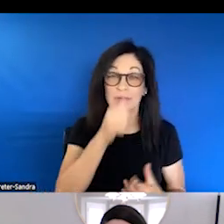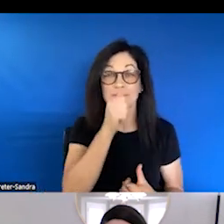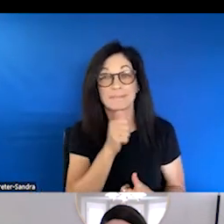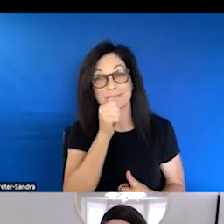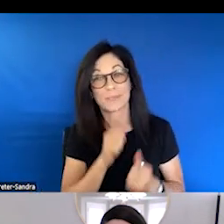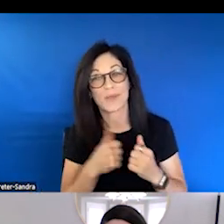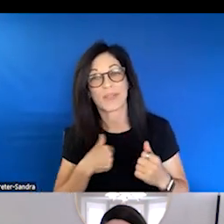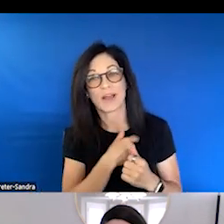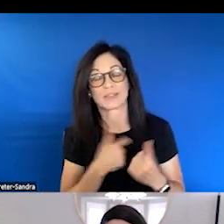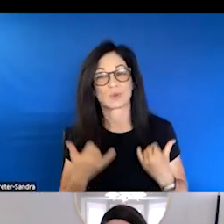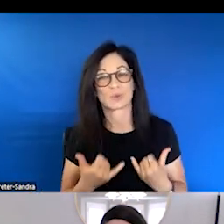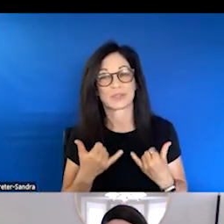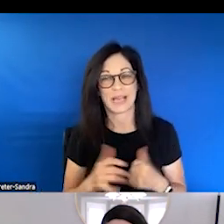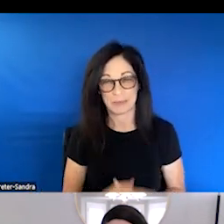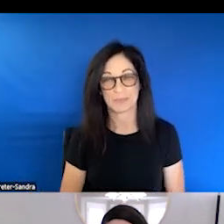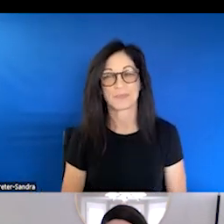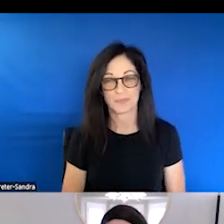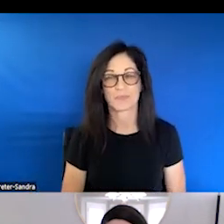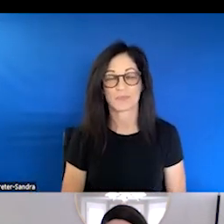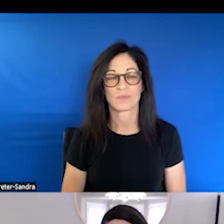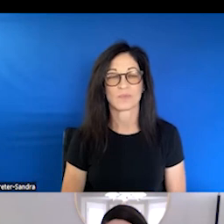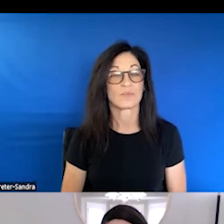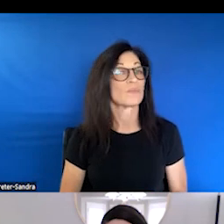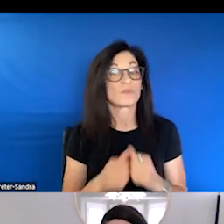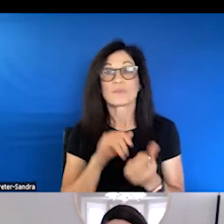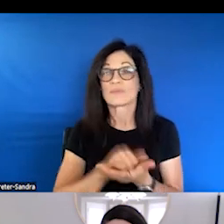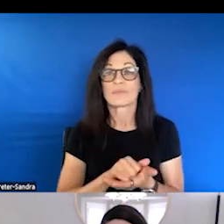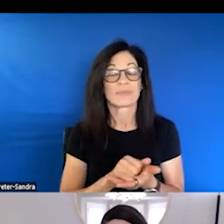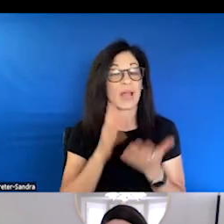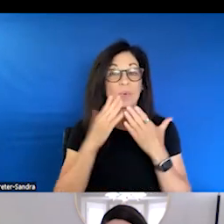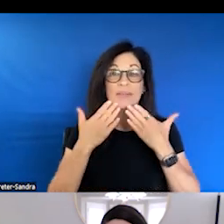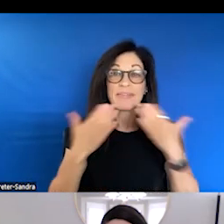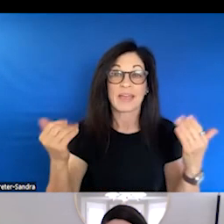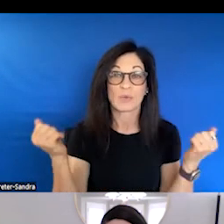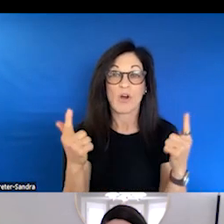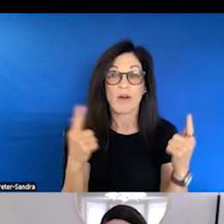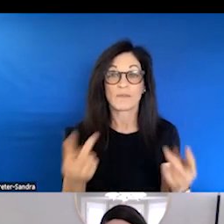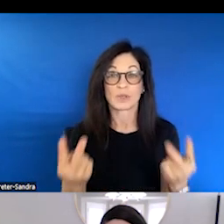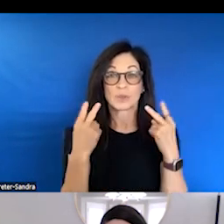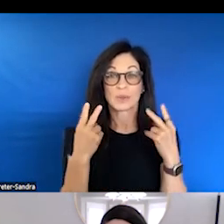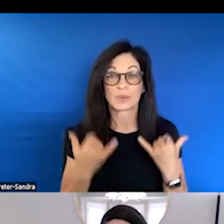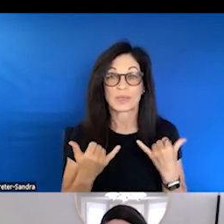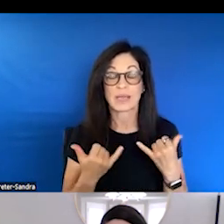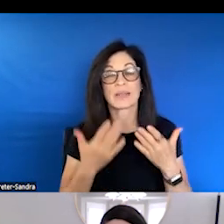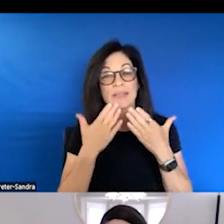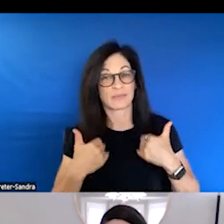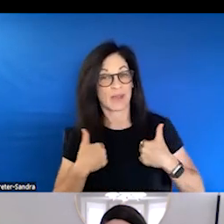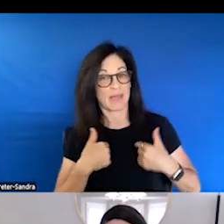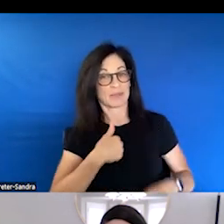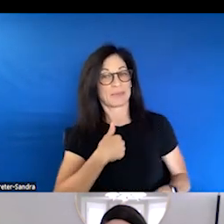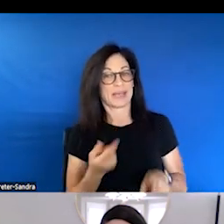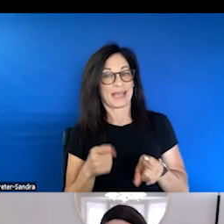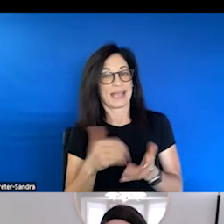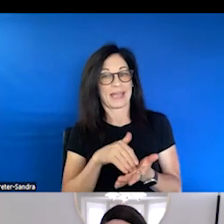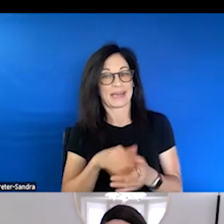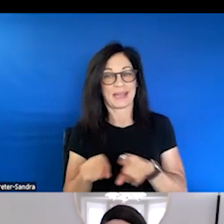with that today as well. So with that, I will thank you all for joining us. Thanks for having me again as host for